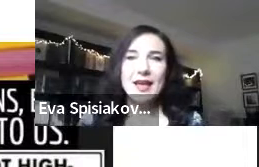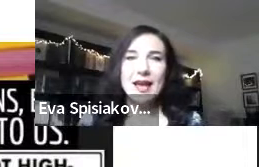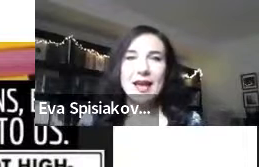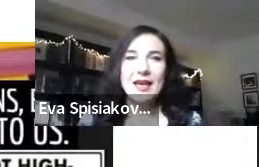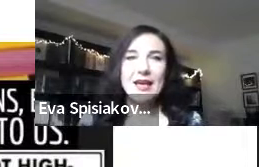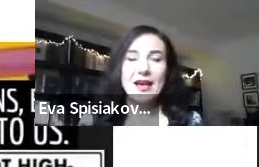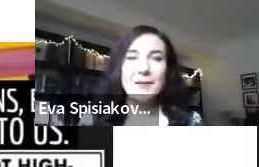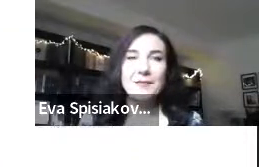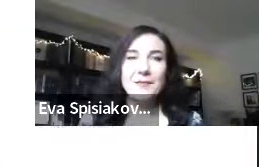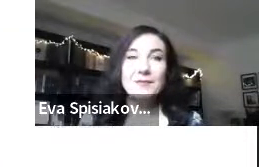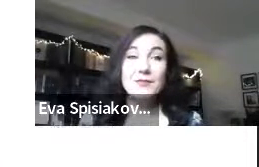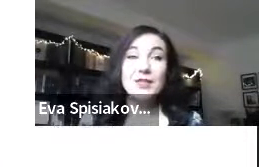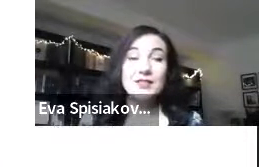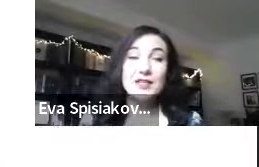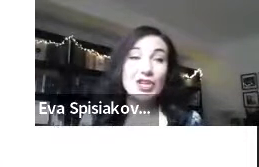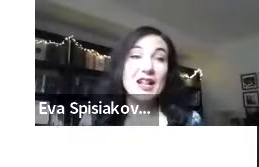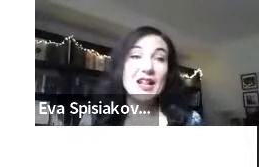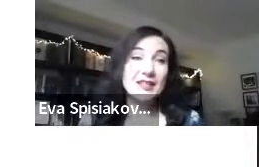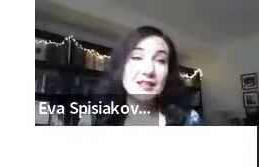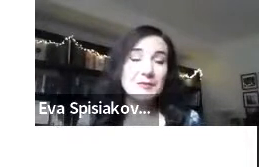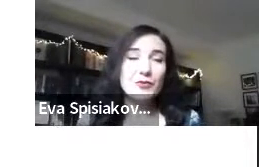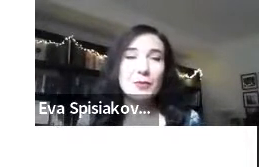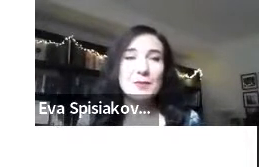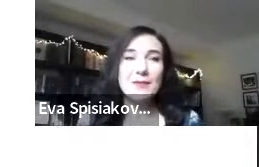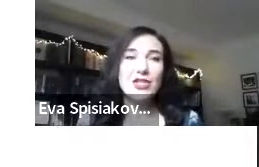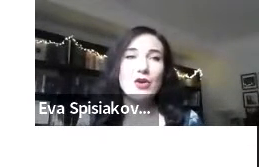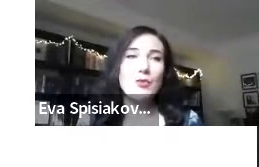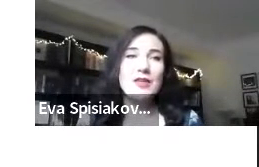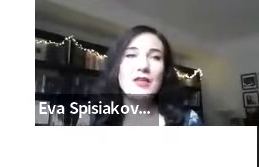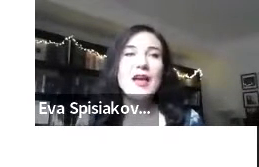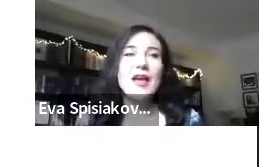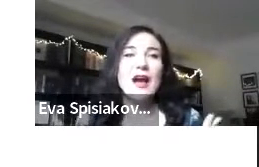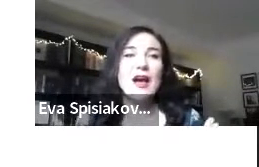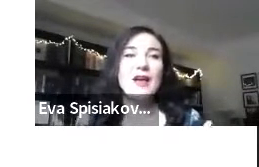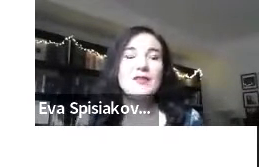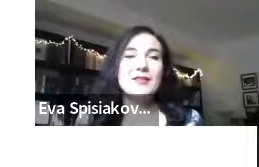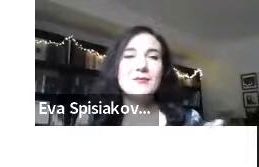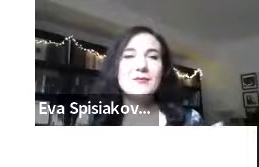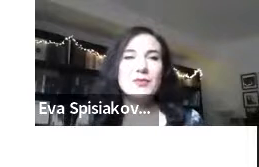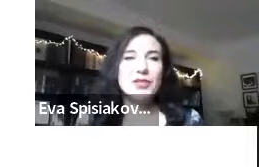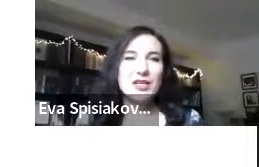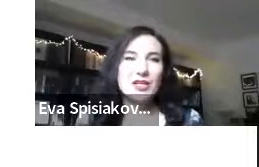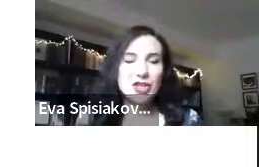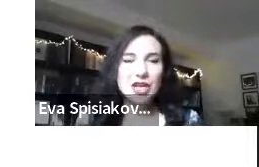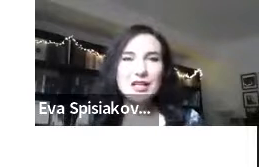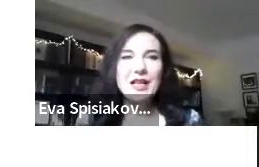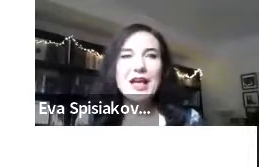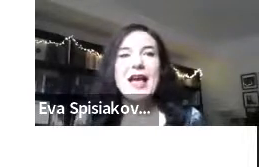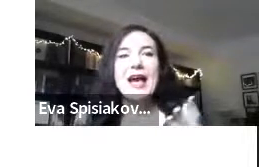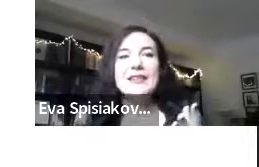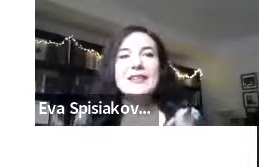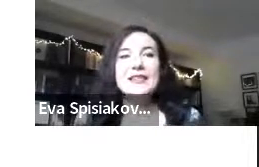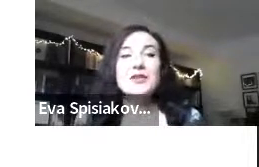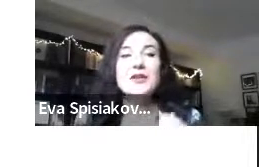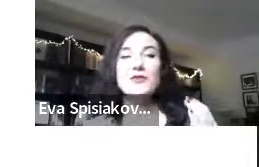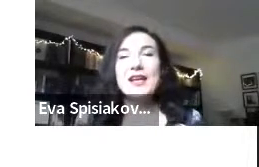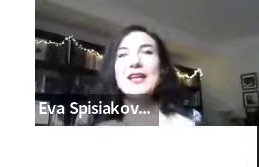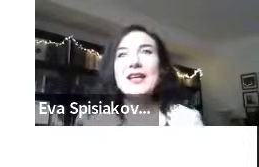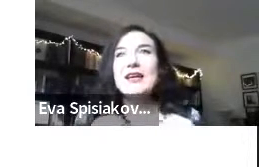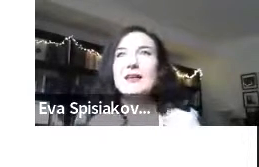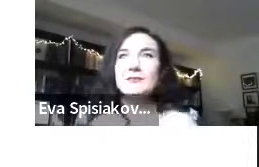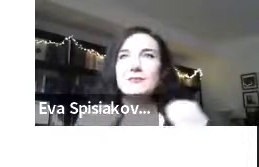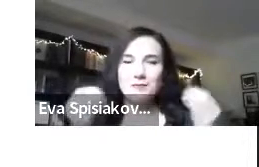starting with this is a journal article from BMJ Open, that's the British Medical Journal. And this